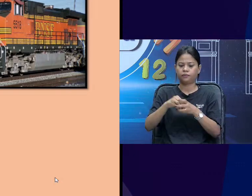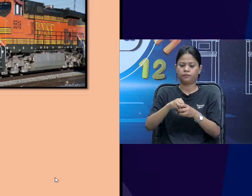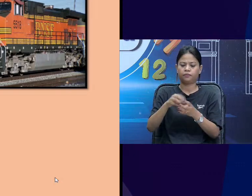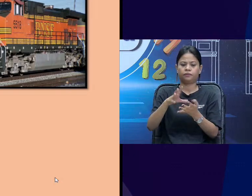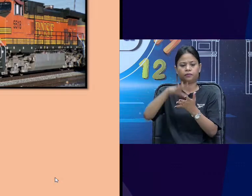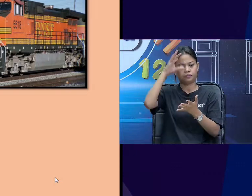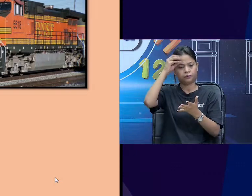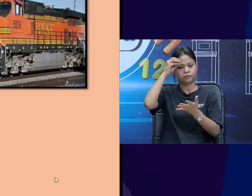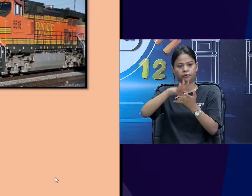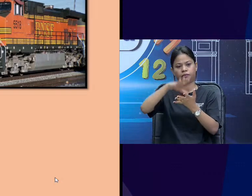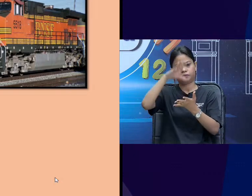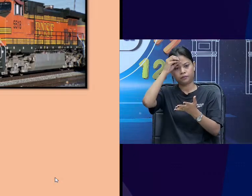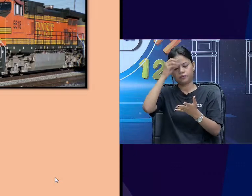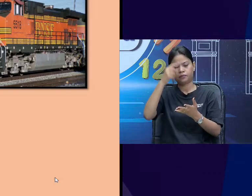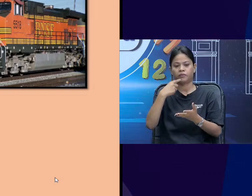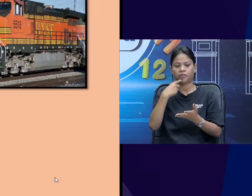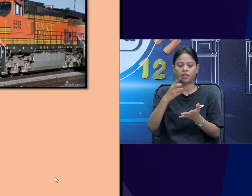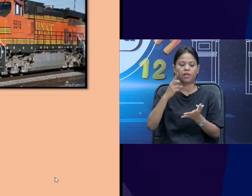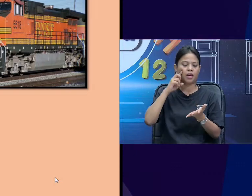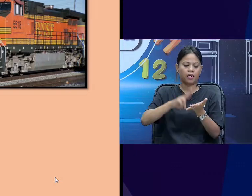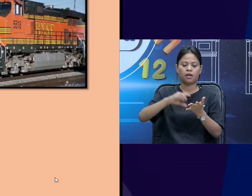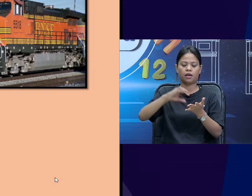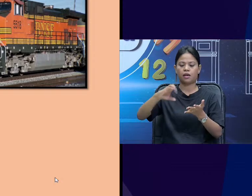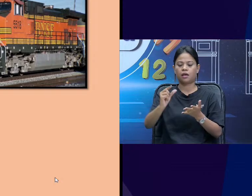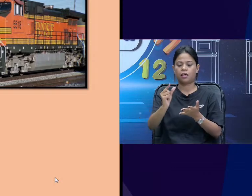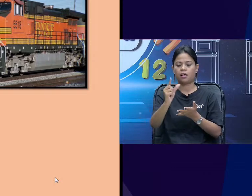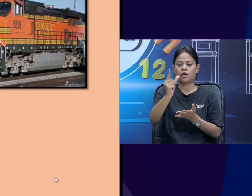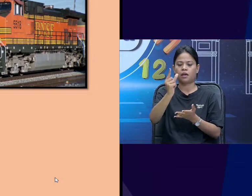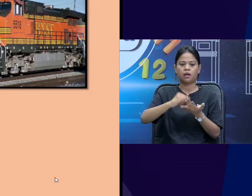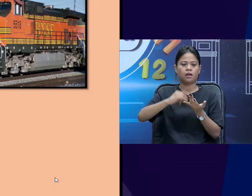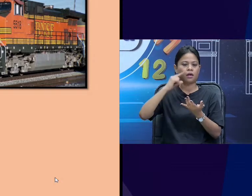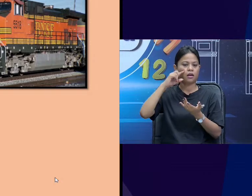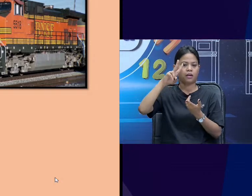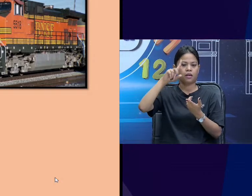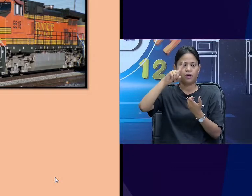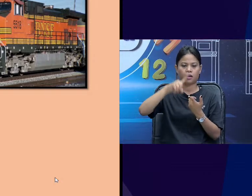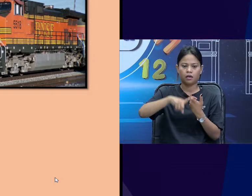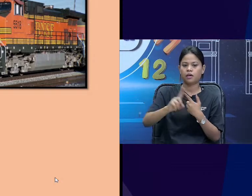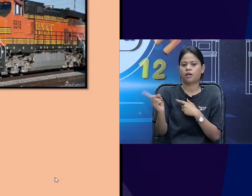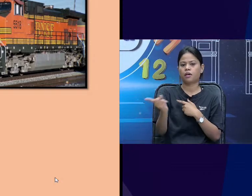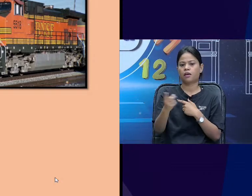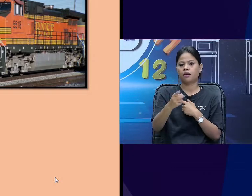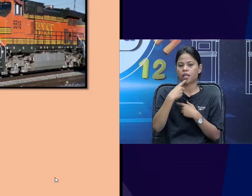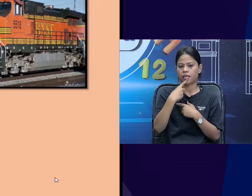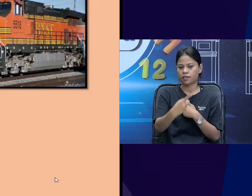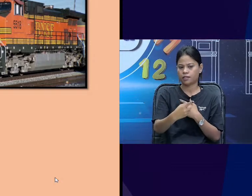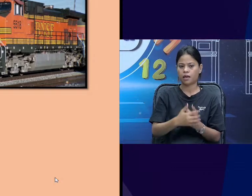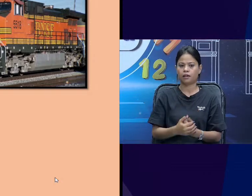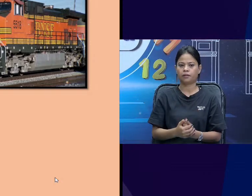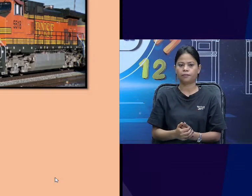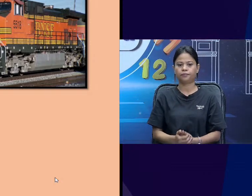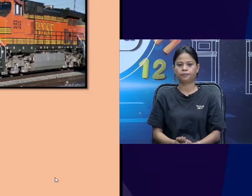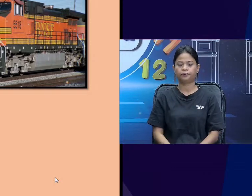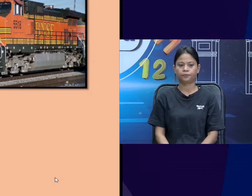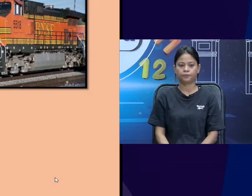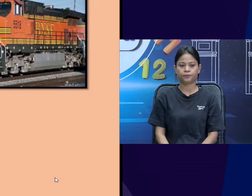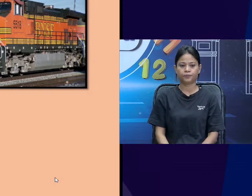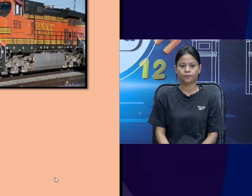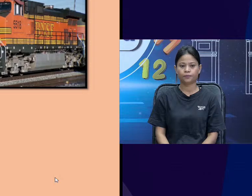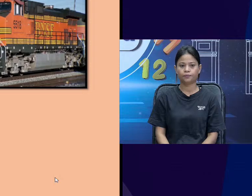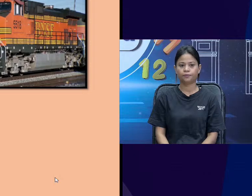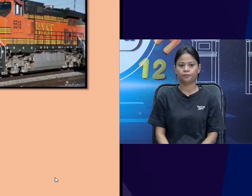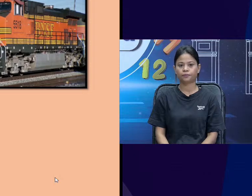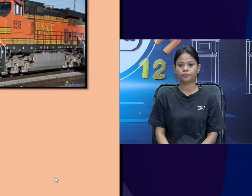low socioeconomic status, and also these are the diverse low learners. So when this is what